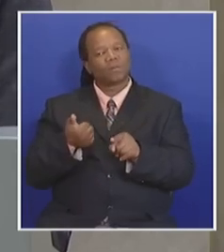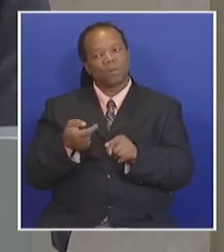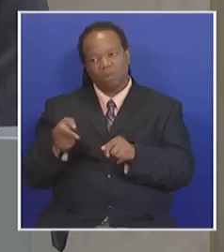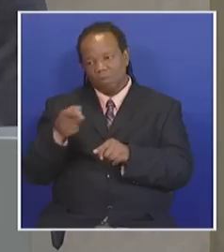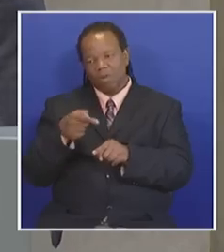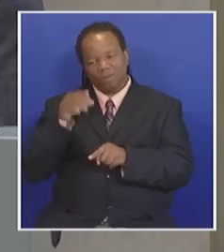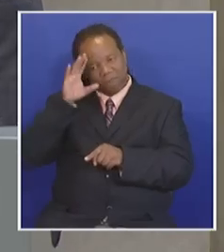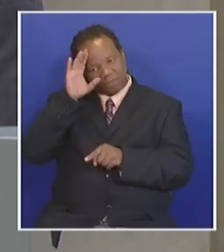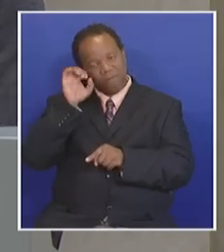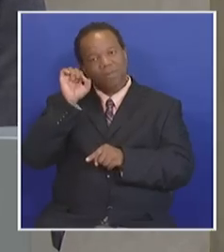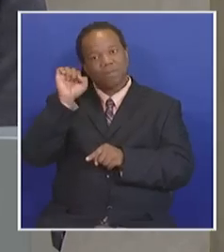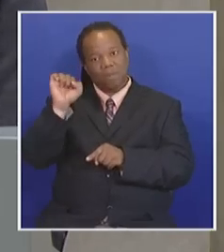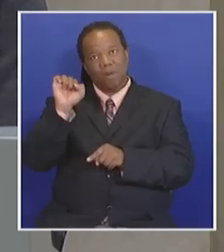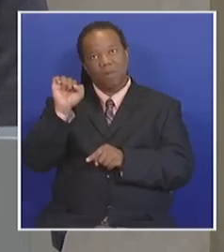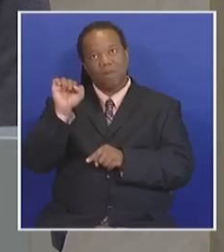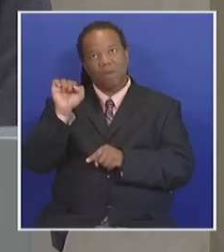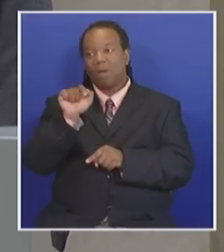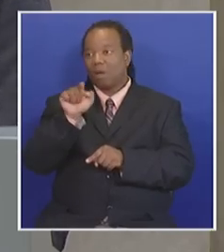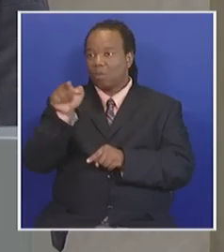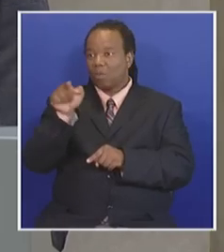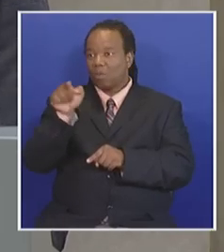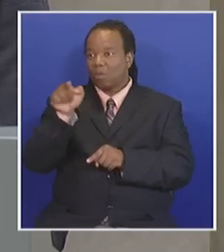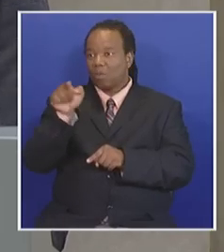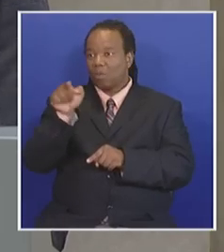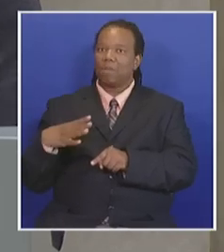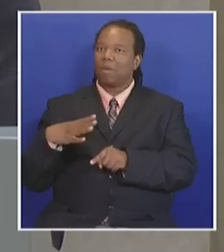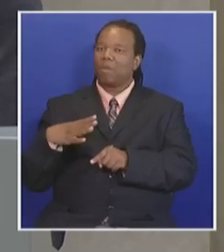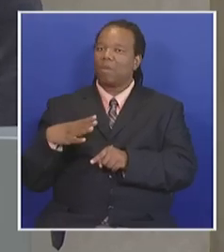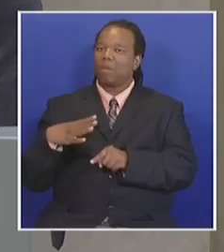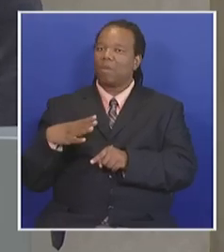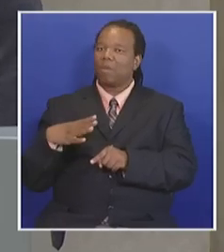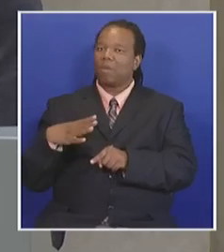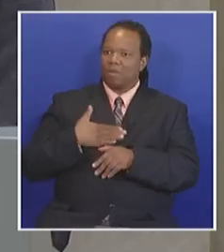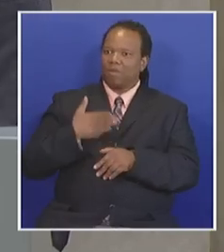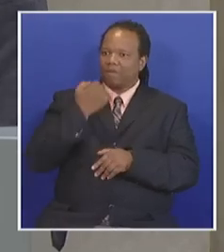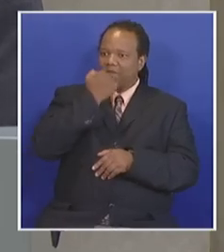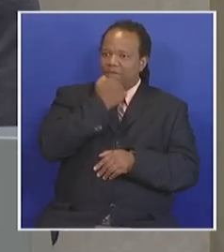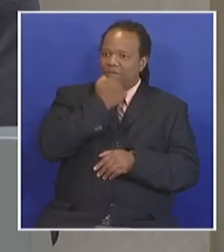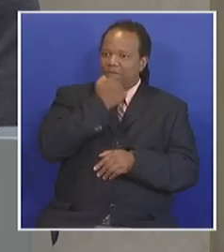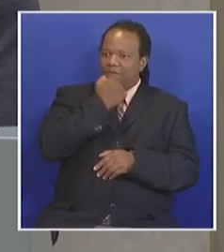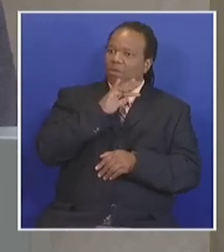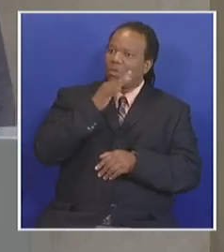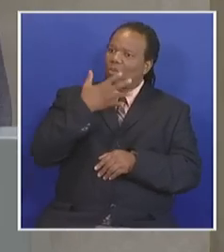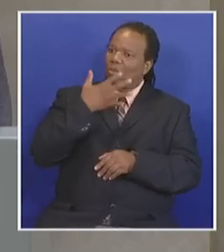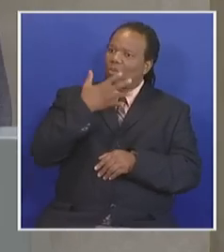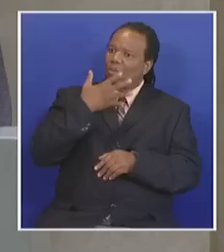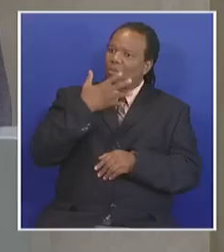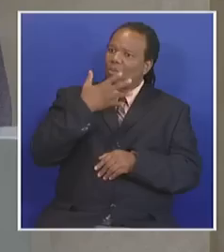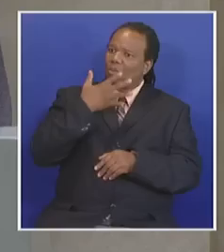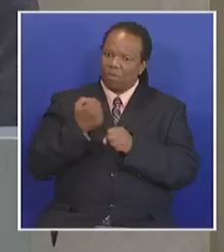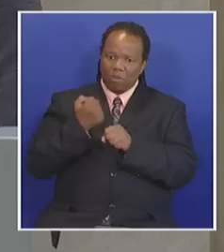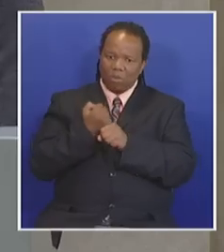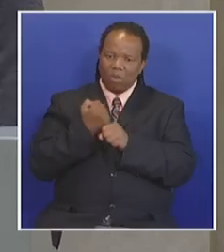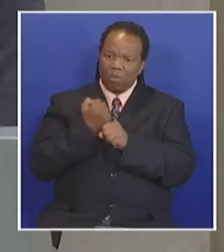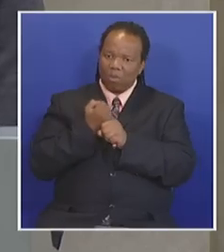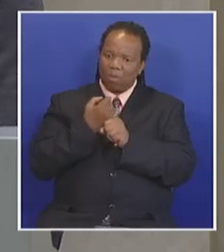of. Honorable Mohosi, we are not apologetic about that. The negotiations that we have gone